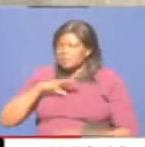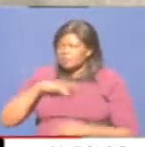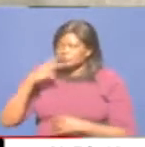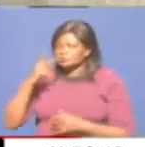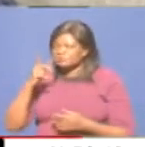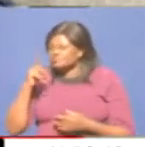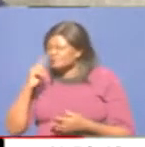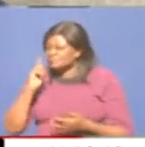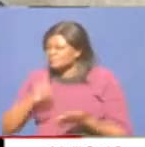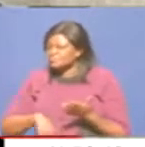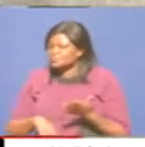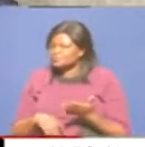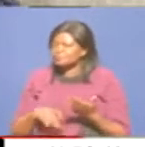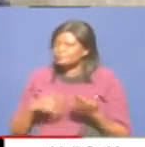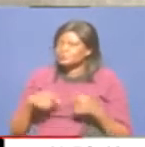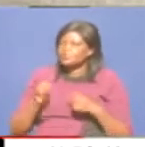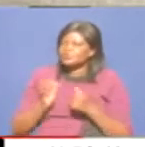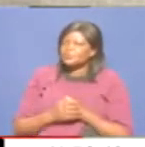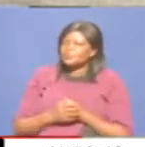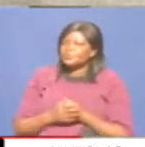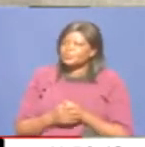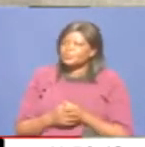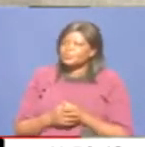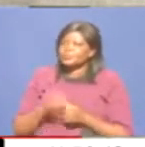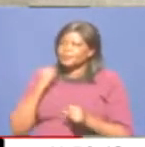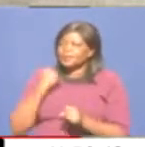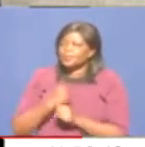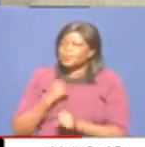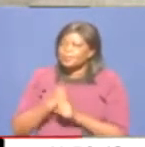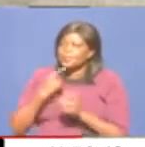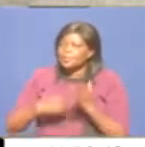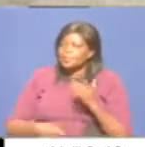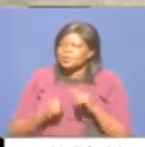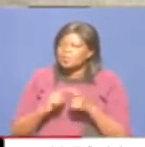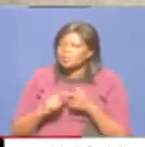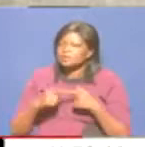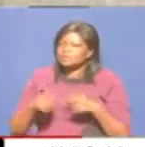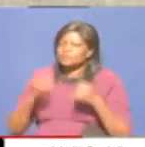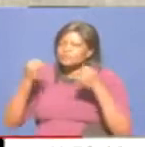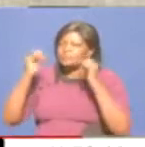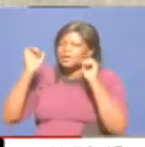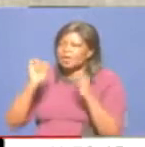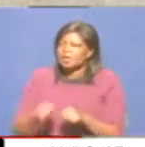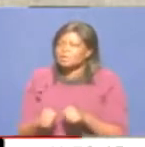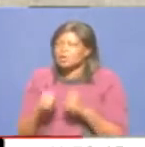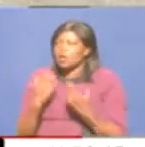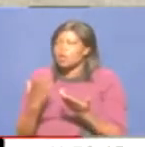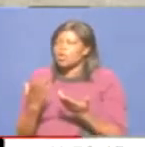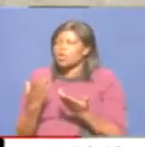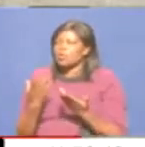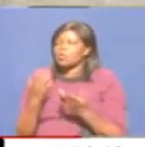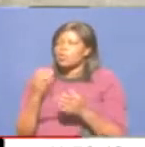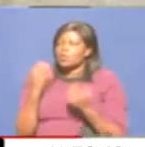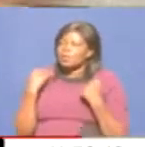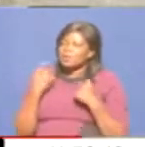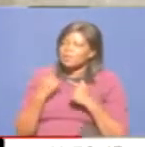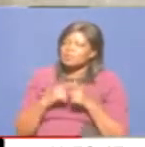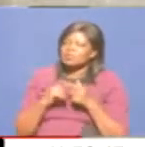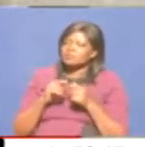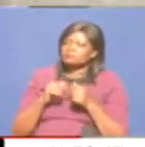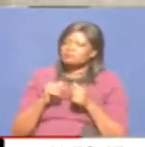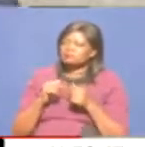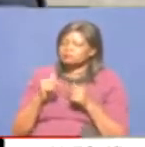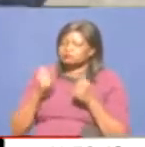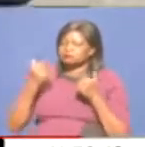saying? What will he actually do? And is it implementable or practical? According to me, what I'm